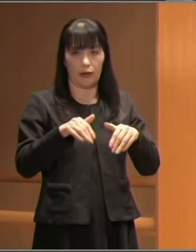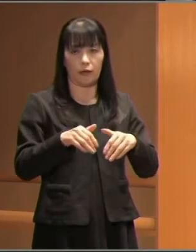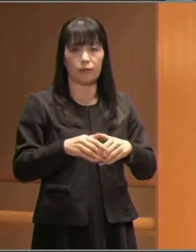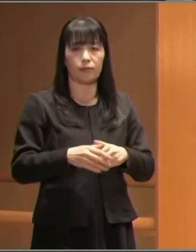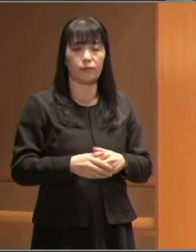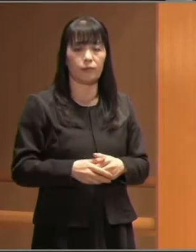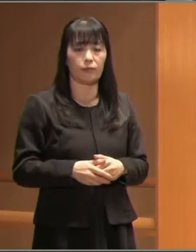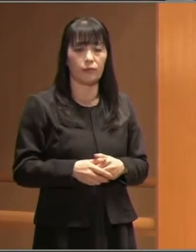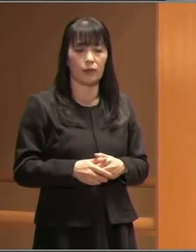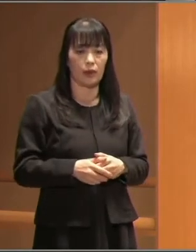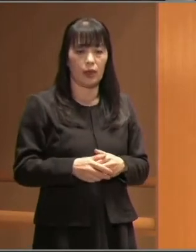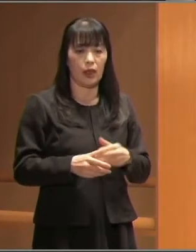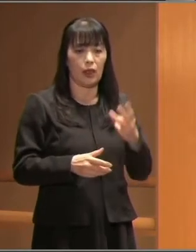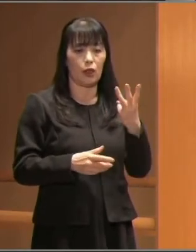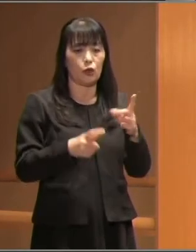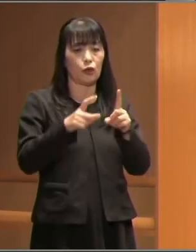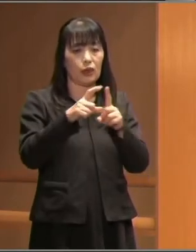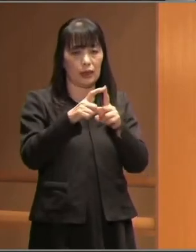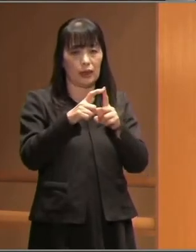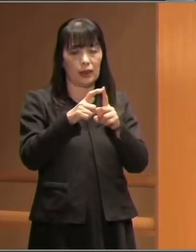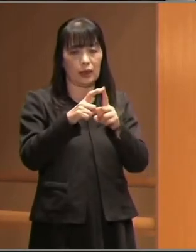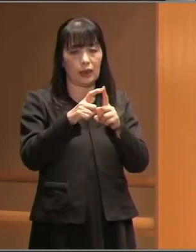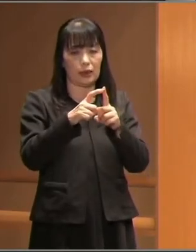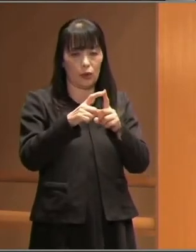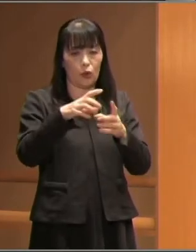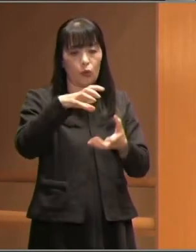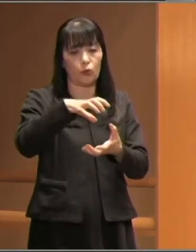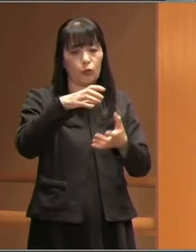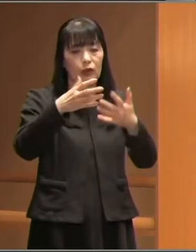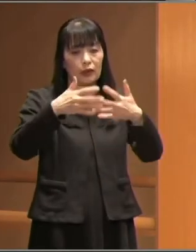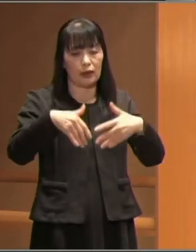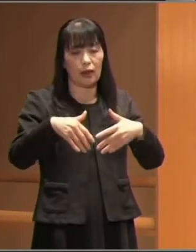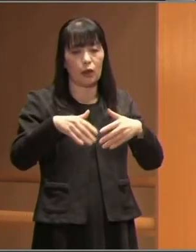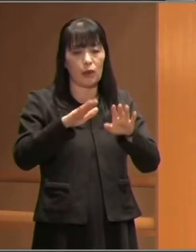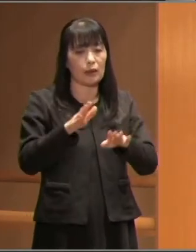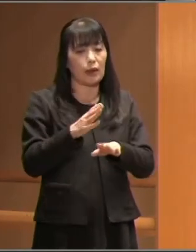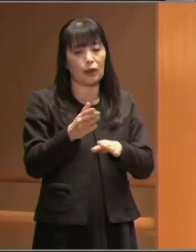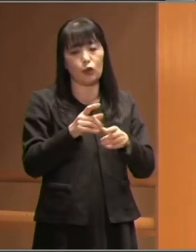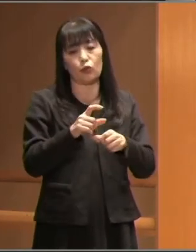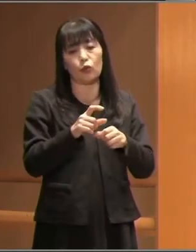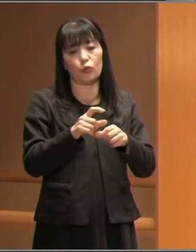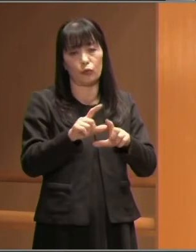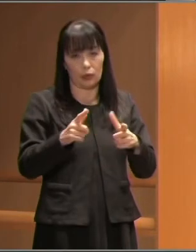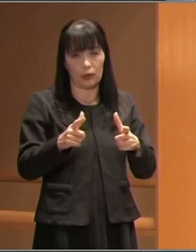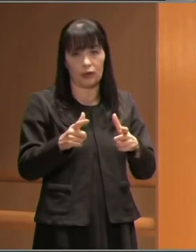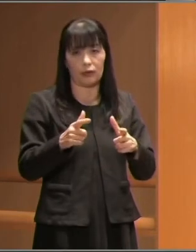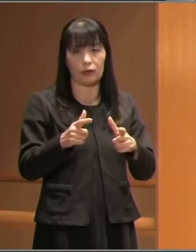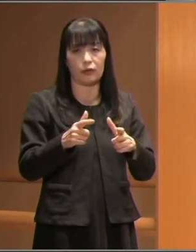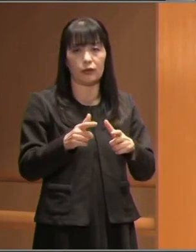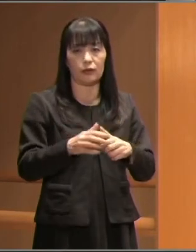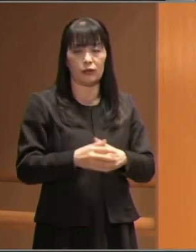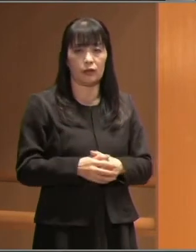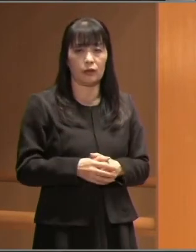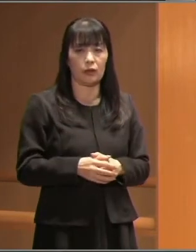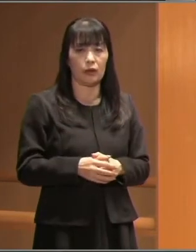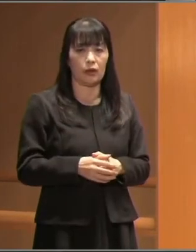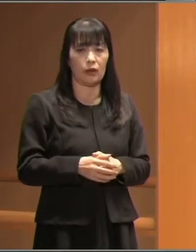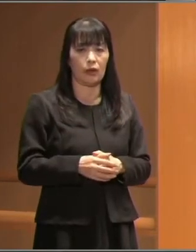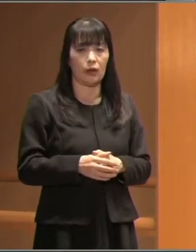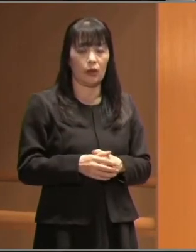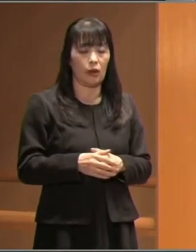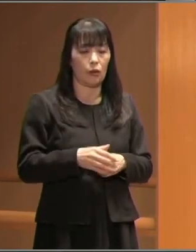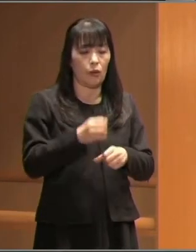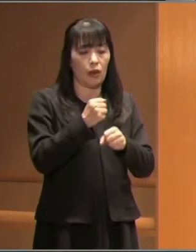Nagoya University of Nagoya Technology, Institute of Nagoya Technology. And